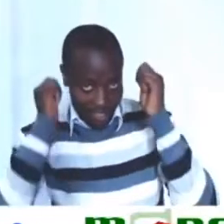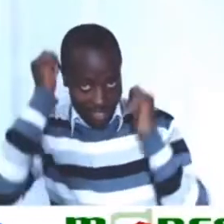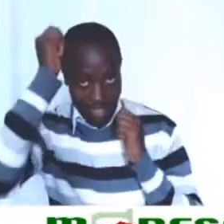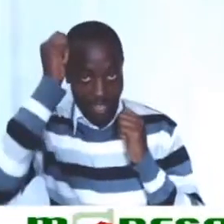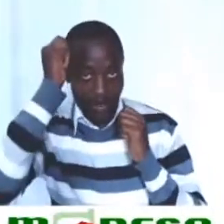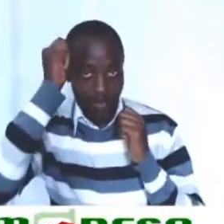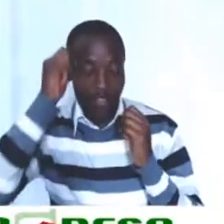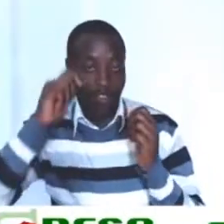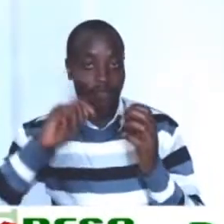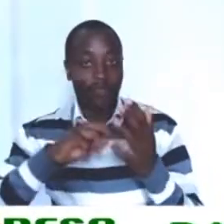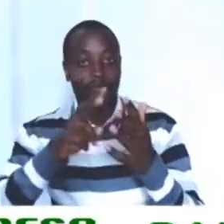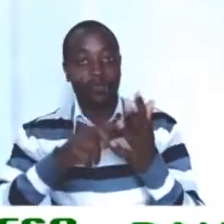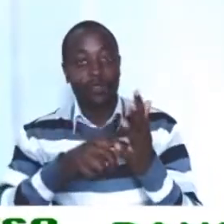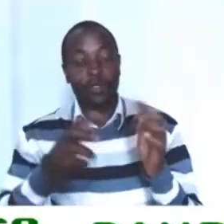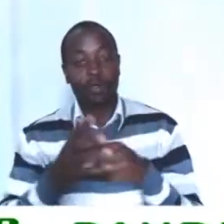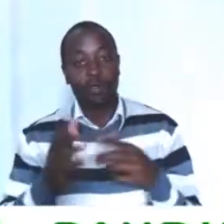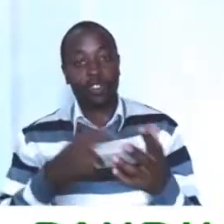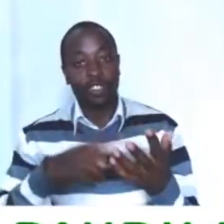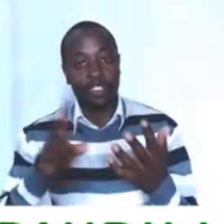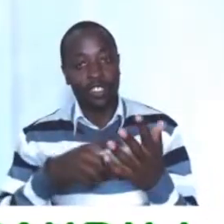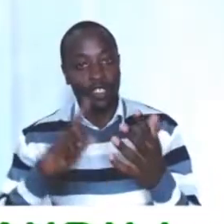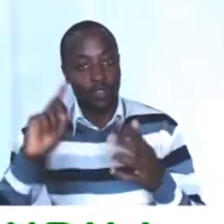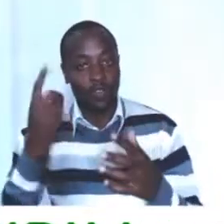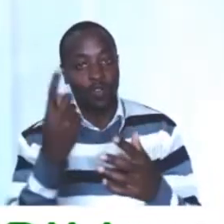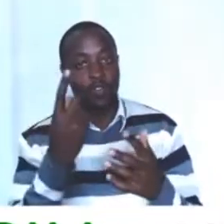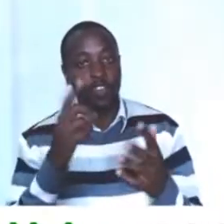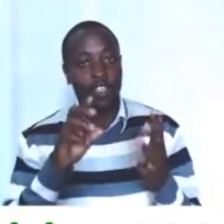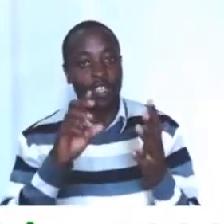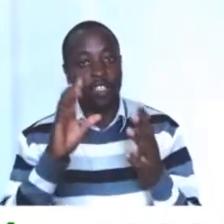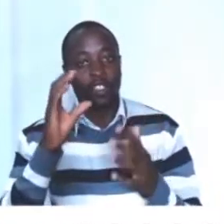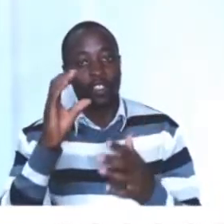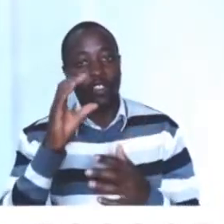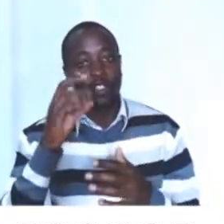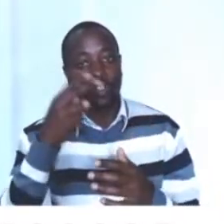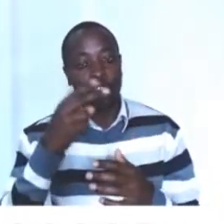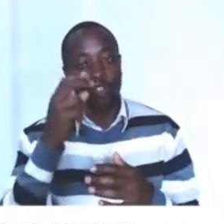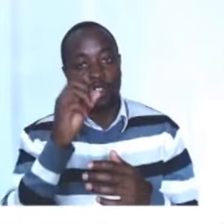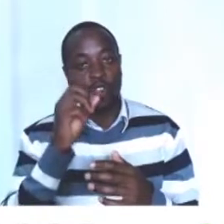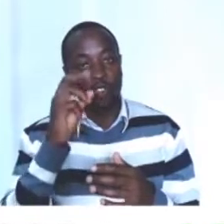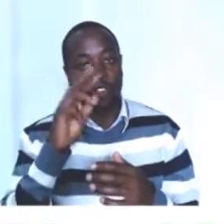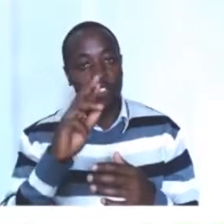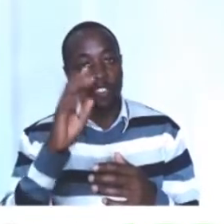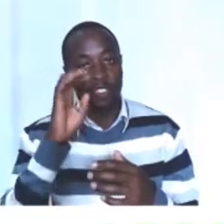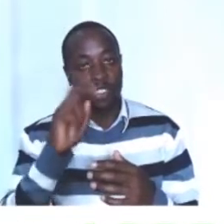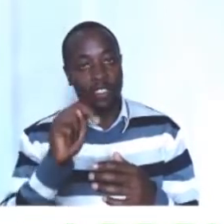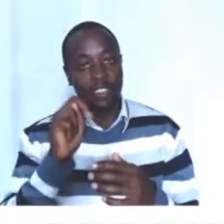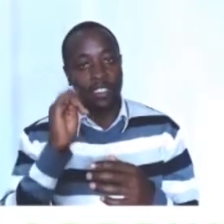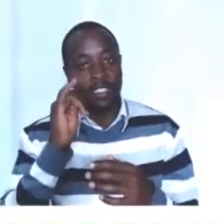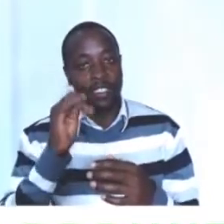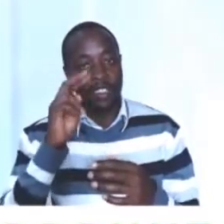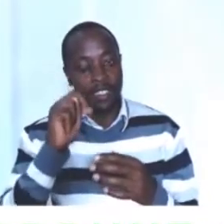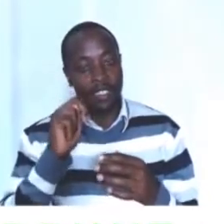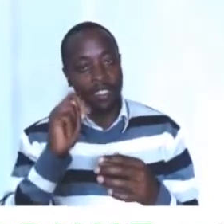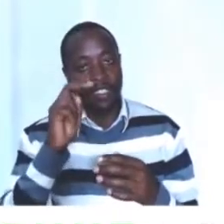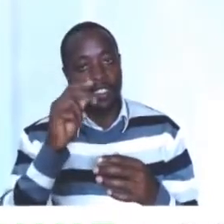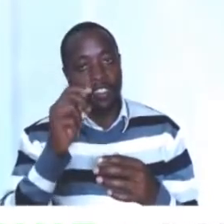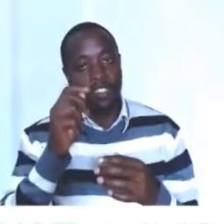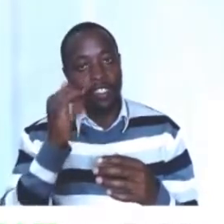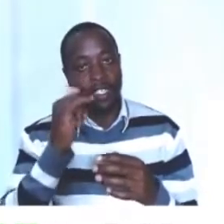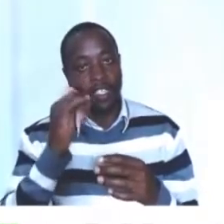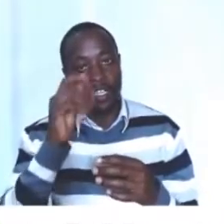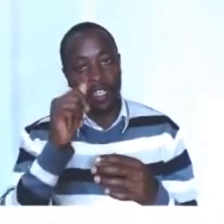1 Corinthians chapter number 15, verse 44 to 46. It is sown a natural